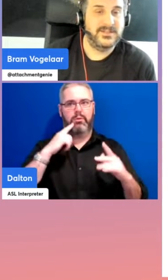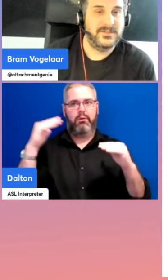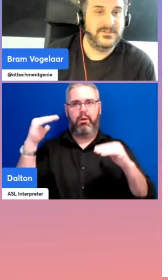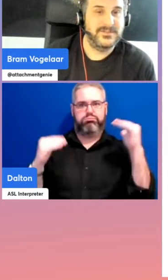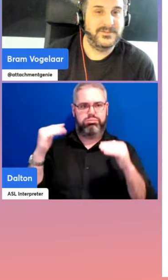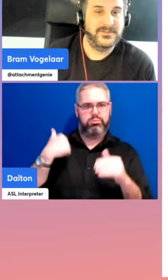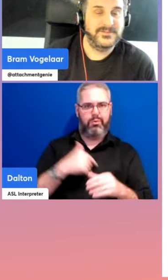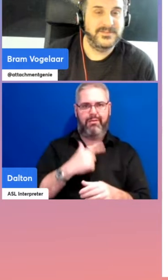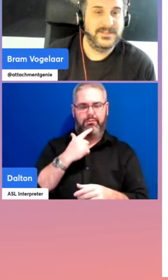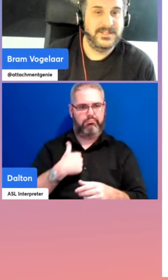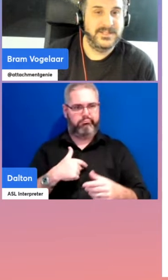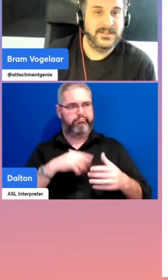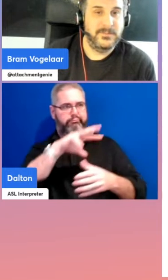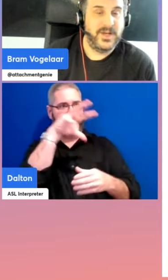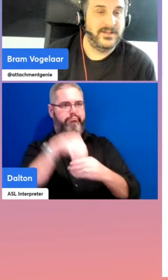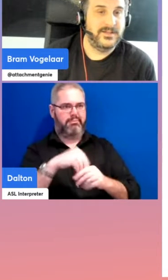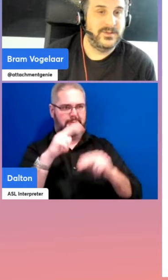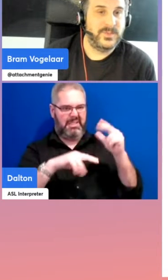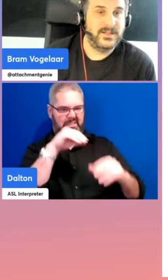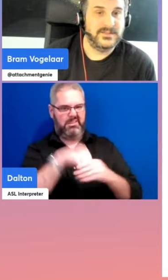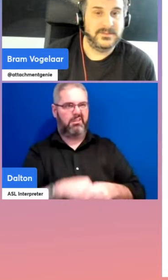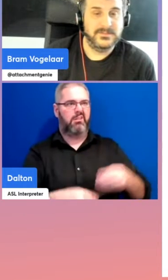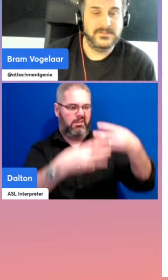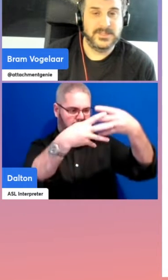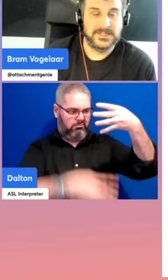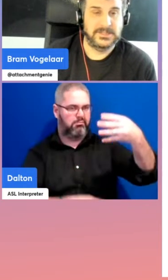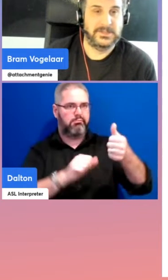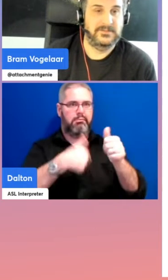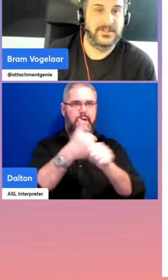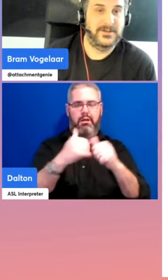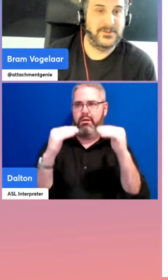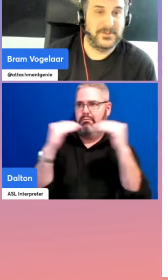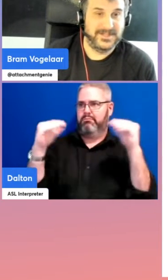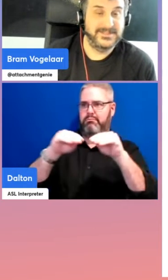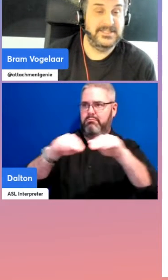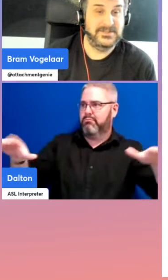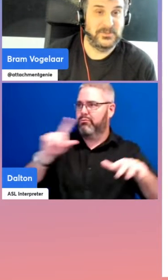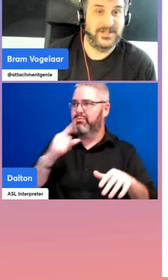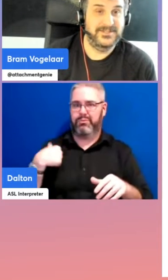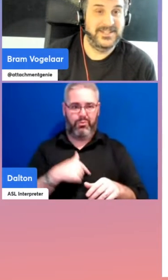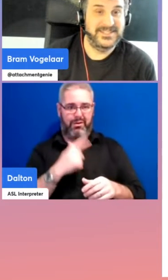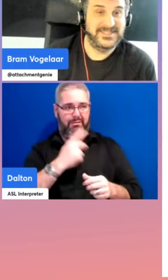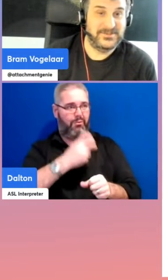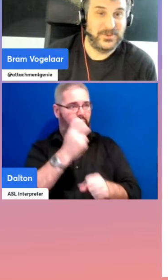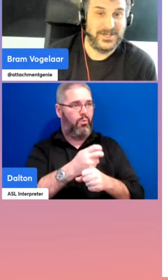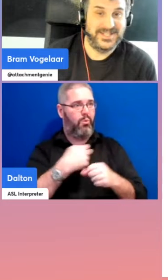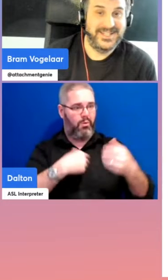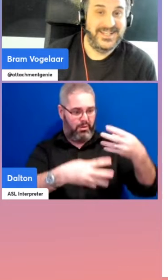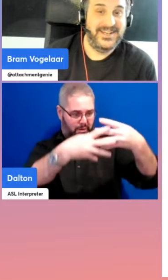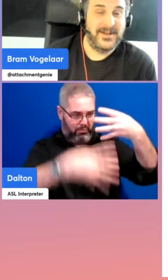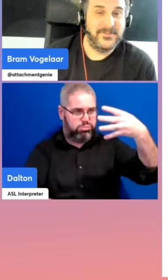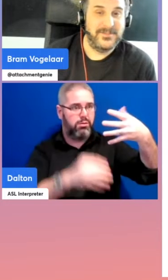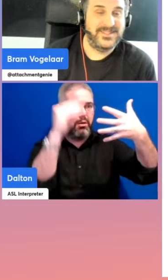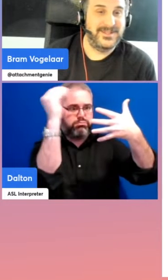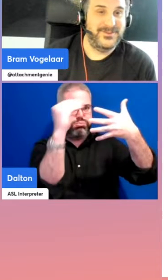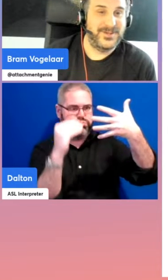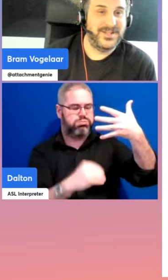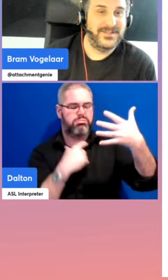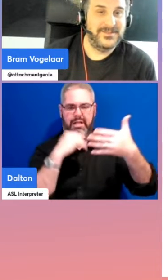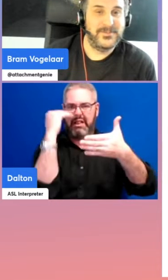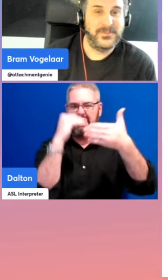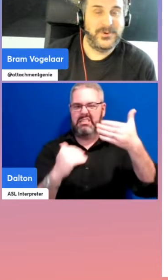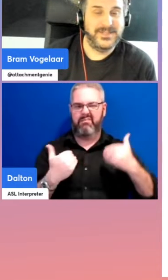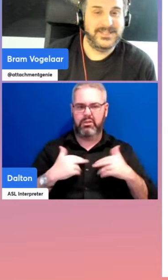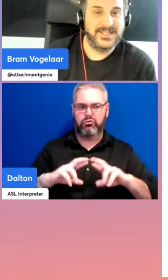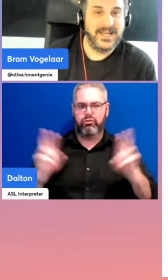hard-coded list of behind the load balancer. And not even a hard-coded list, it's one. List is one. And basically, we're going